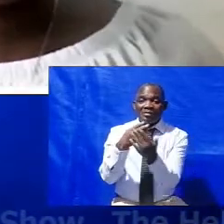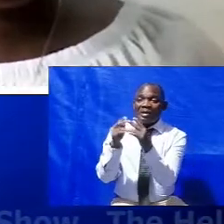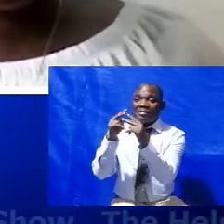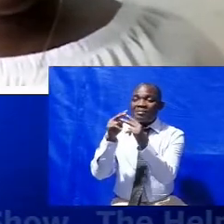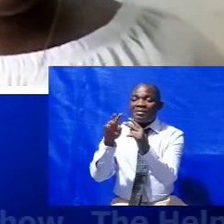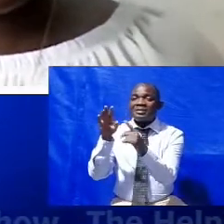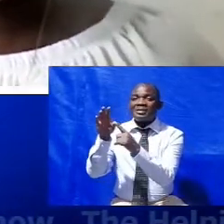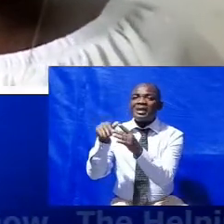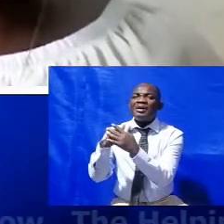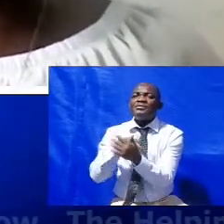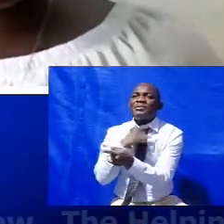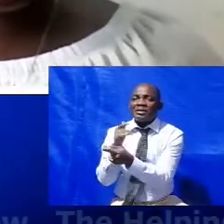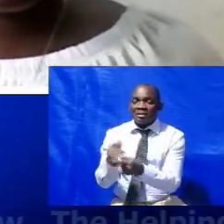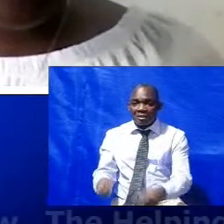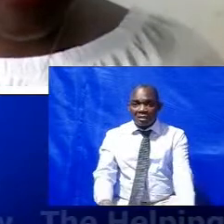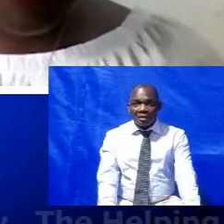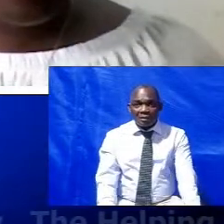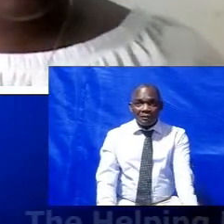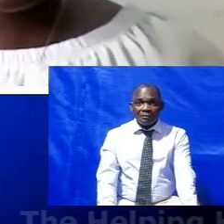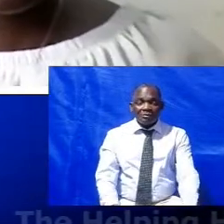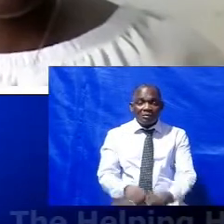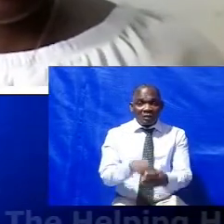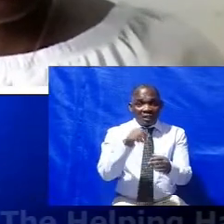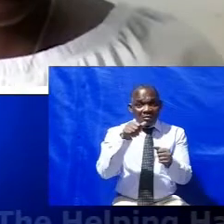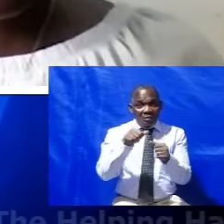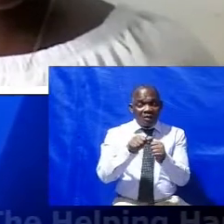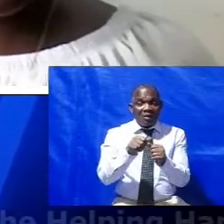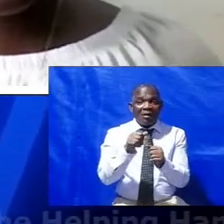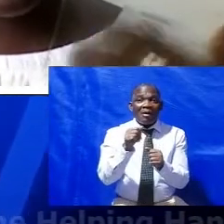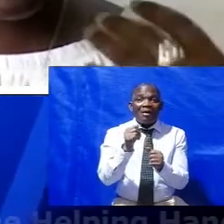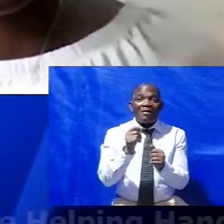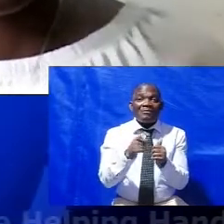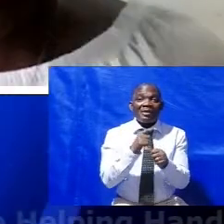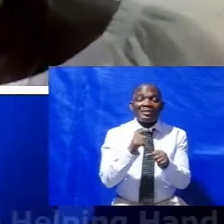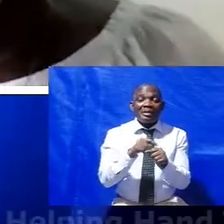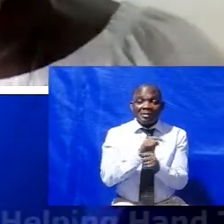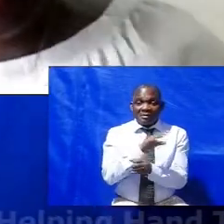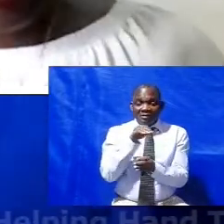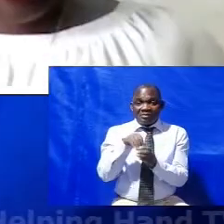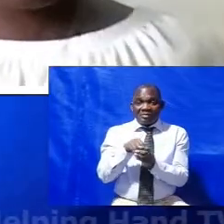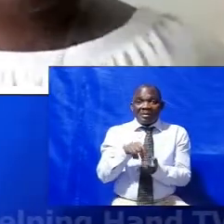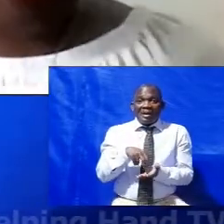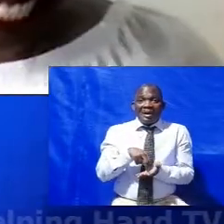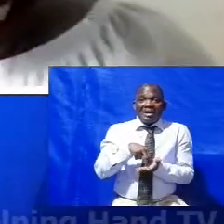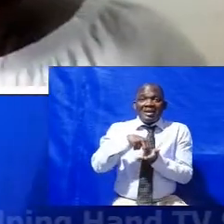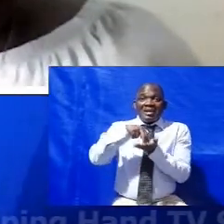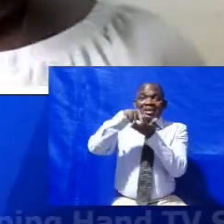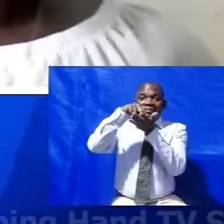Maybe I should talk first about a lift. You know these lifts. Yes.